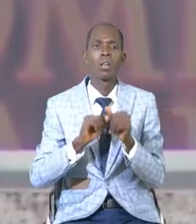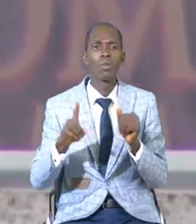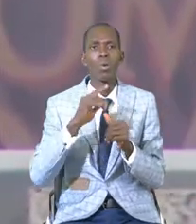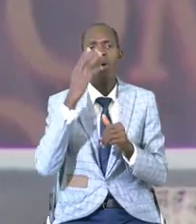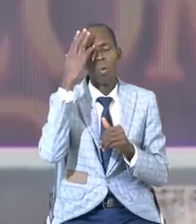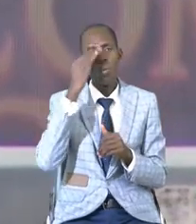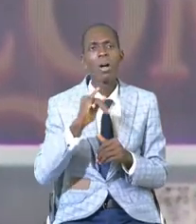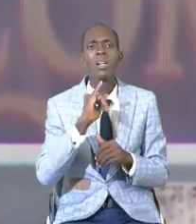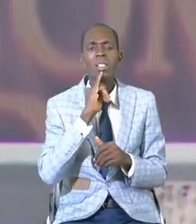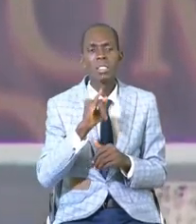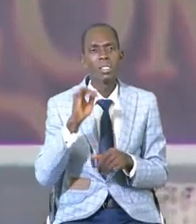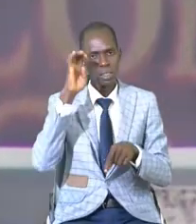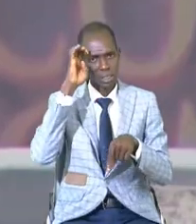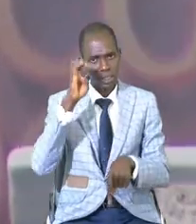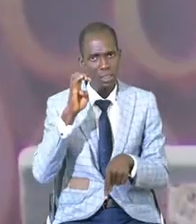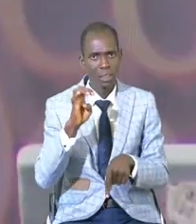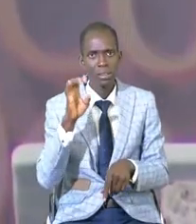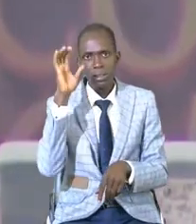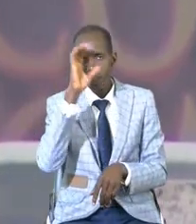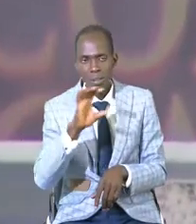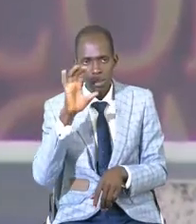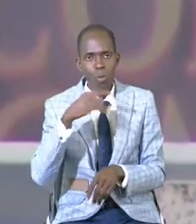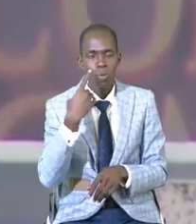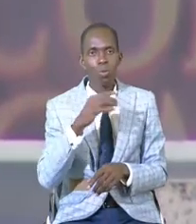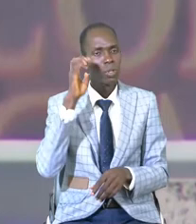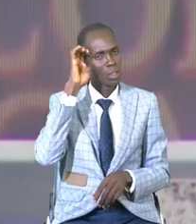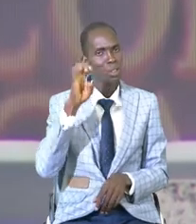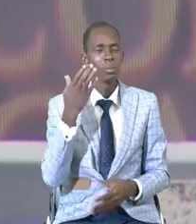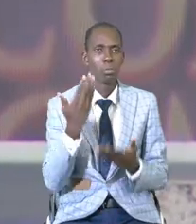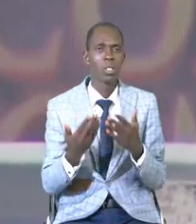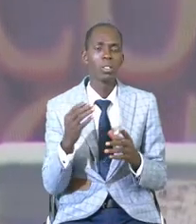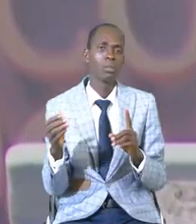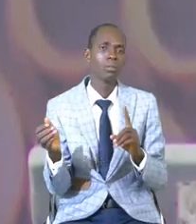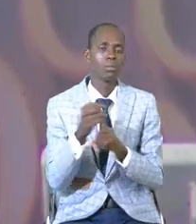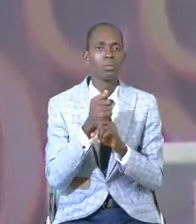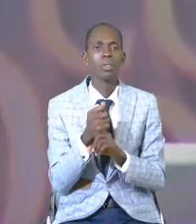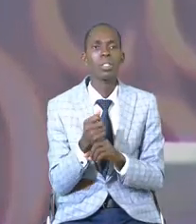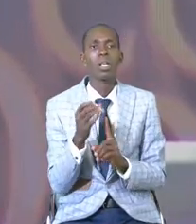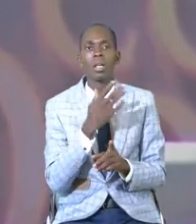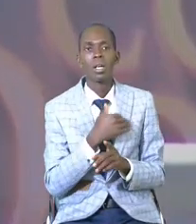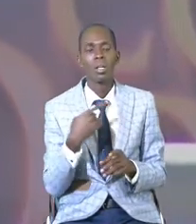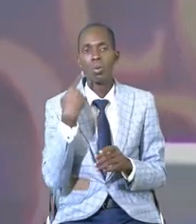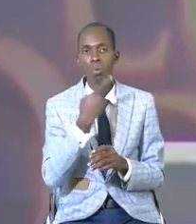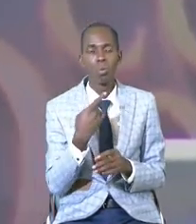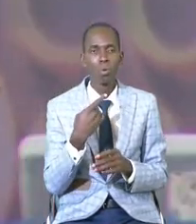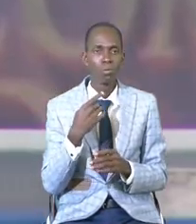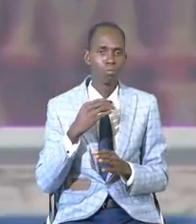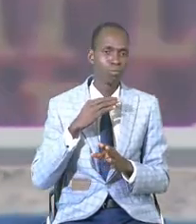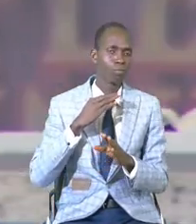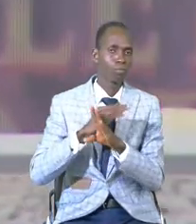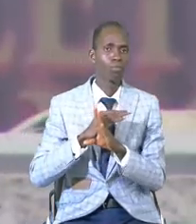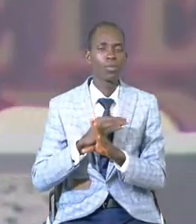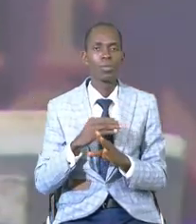seeking whom he may devour? And then the next verse says, whom you receive steadfast in the faith, and they